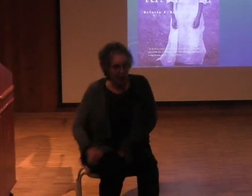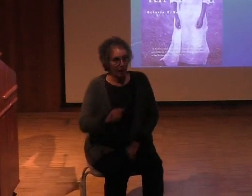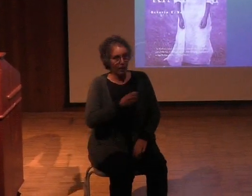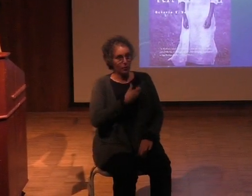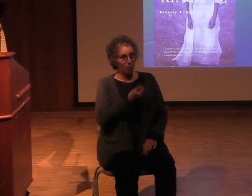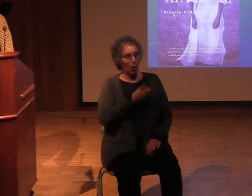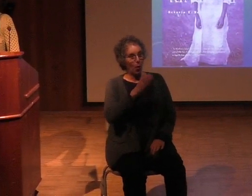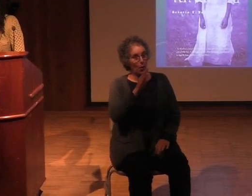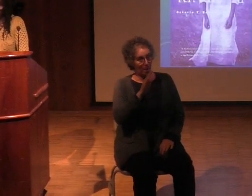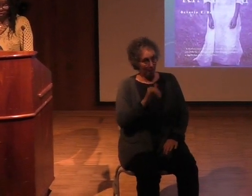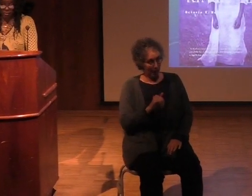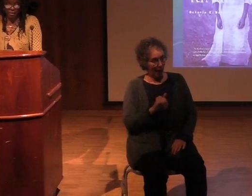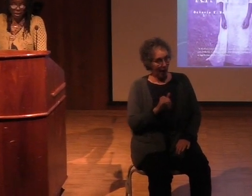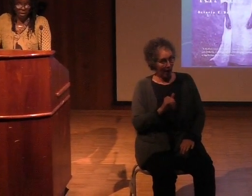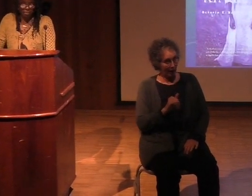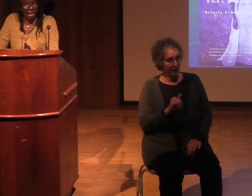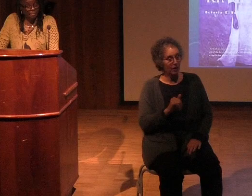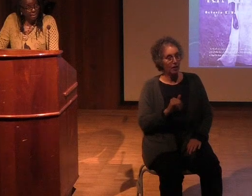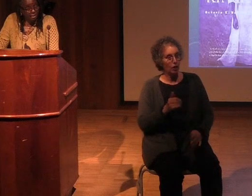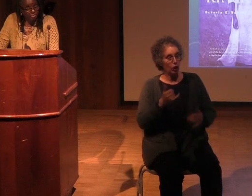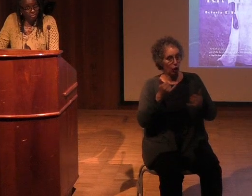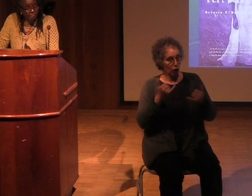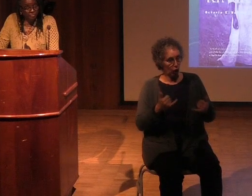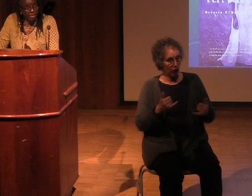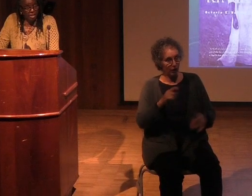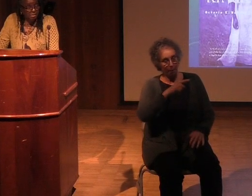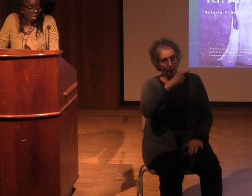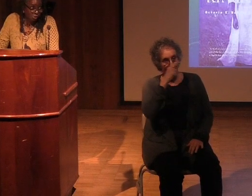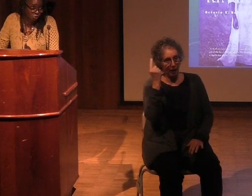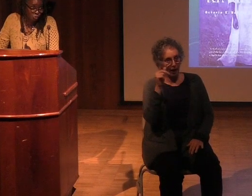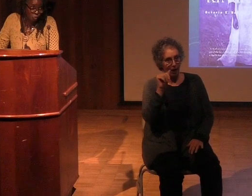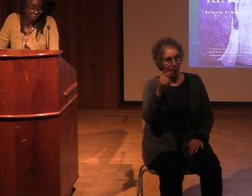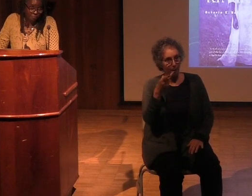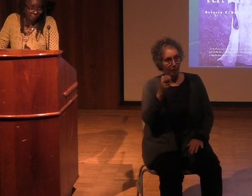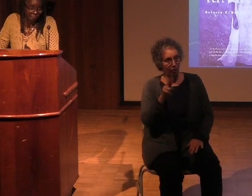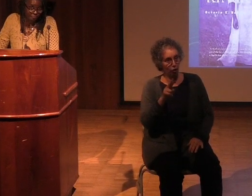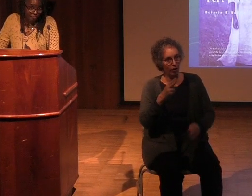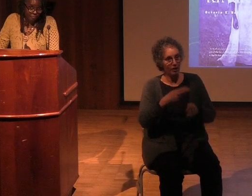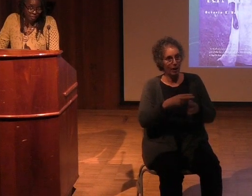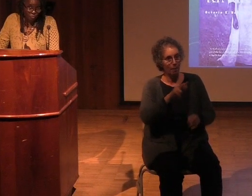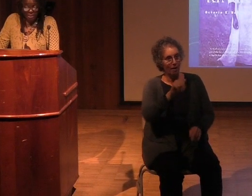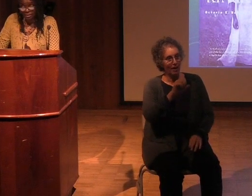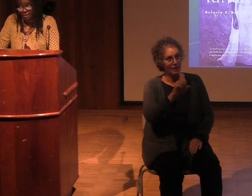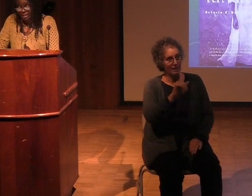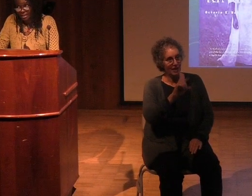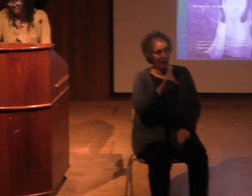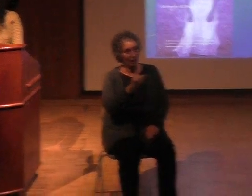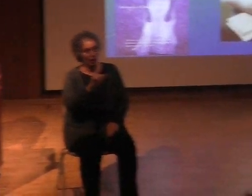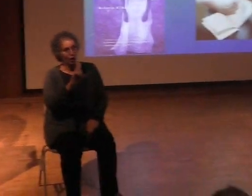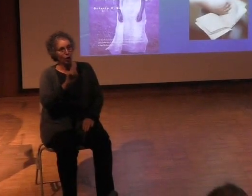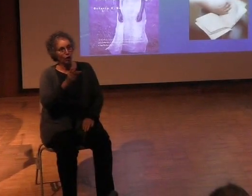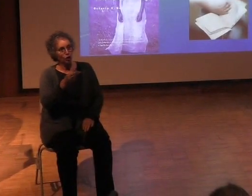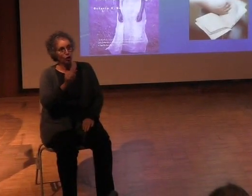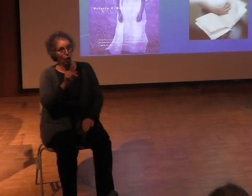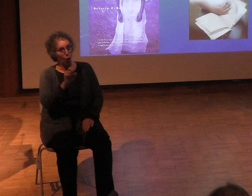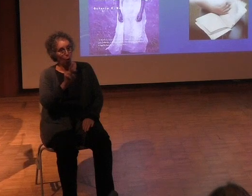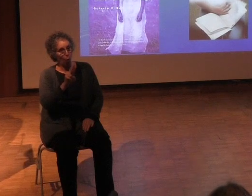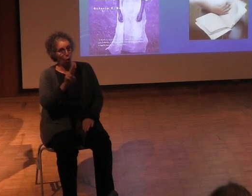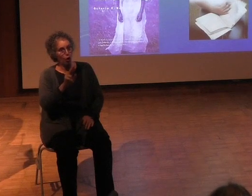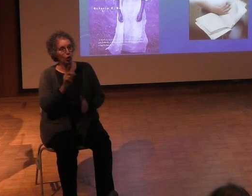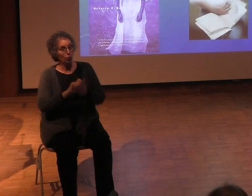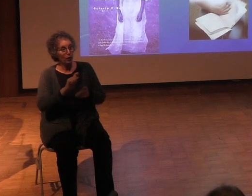former, maybe you say current, Black Panther, Assata Shakur, written in